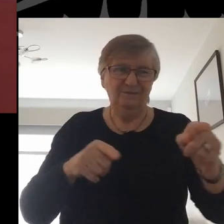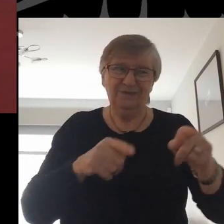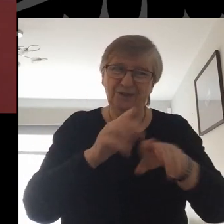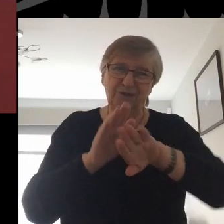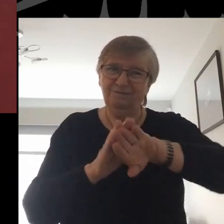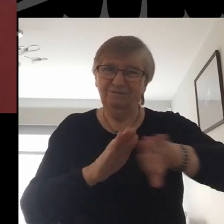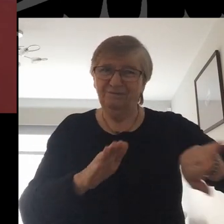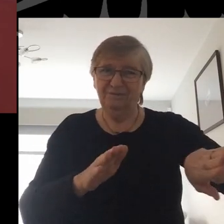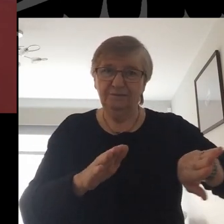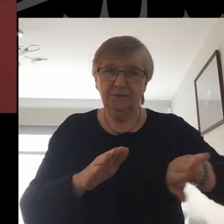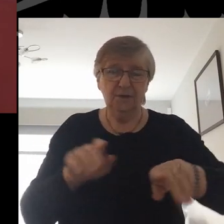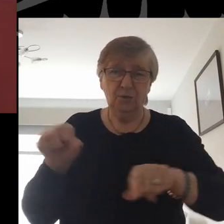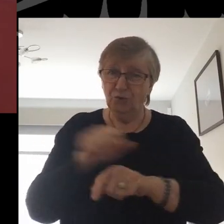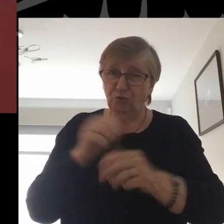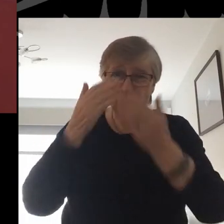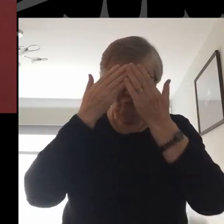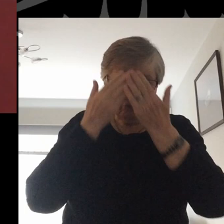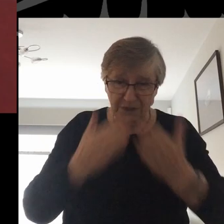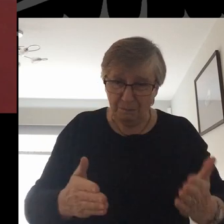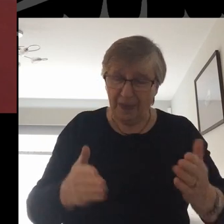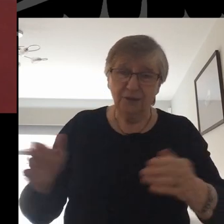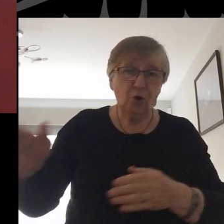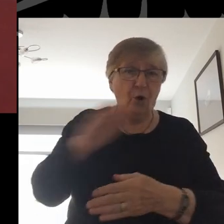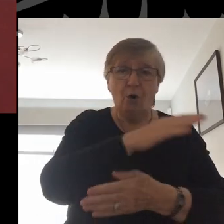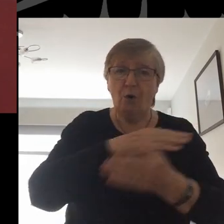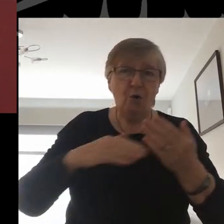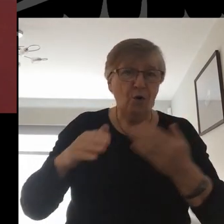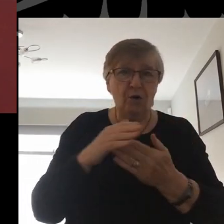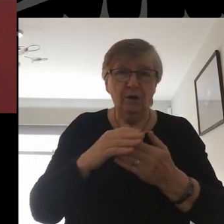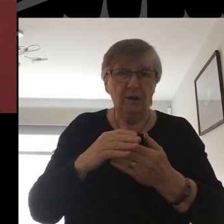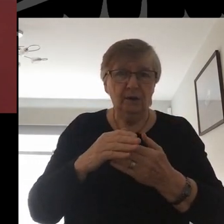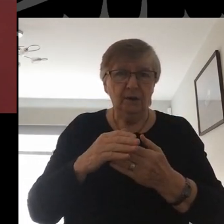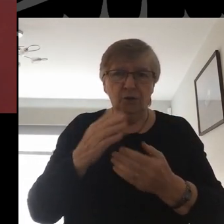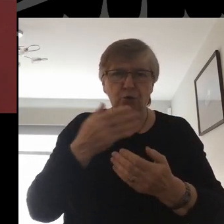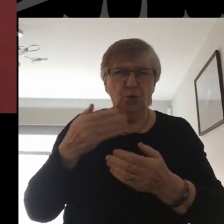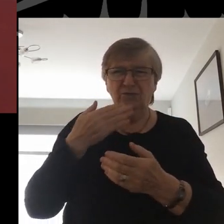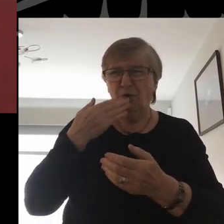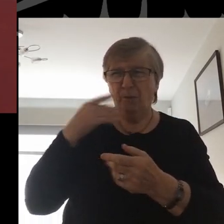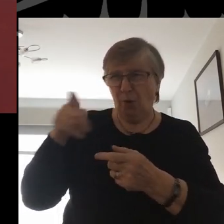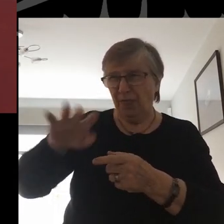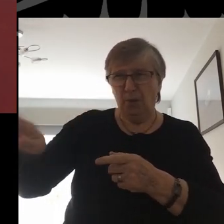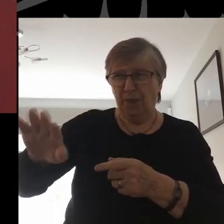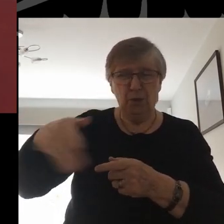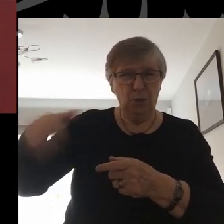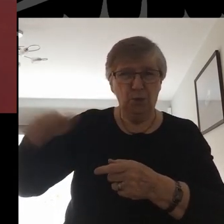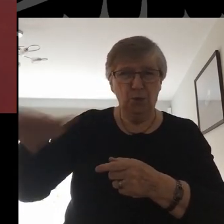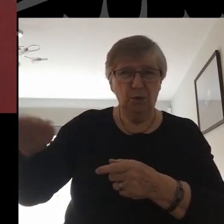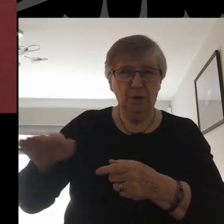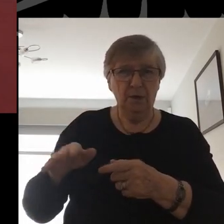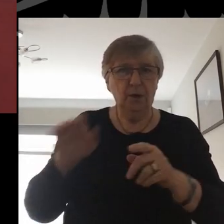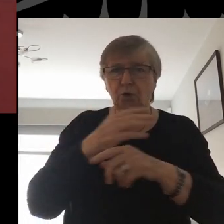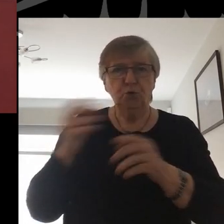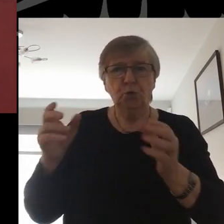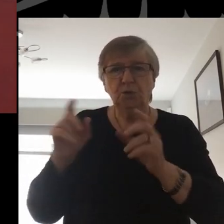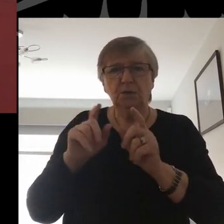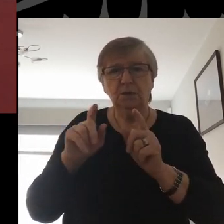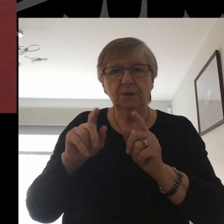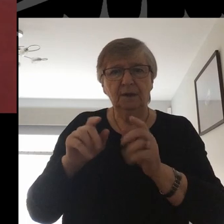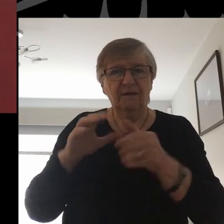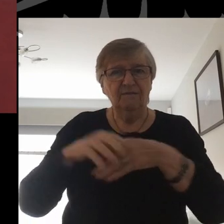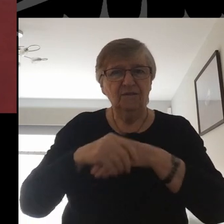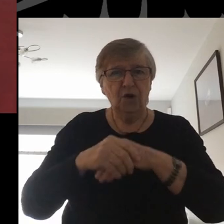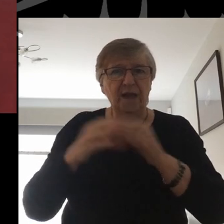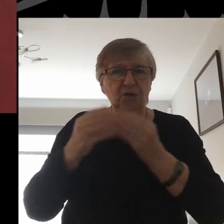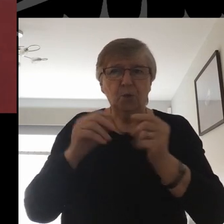don't respect those that we think are worthy and not bother with the rest. We don't just hang out with those who are the same type as us. We